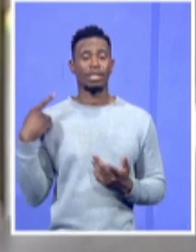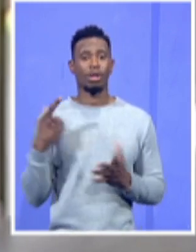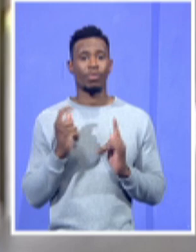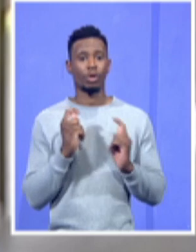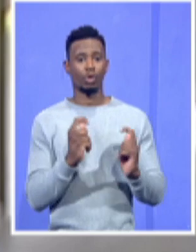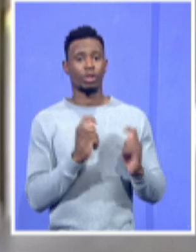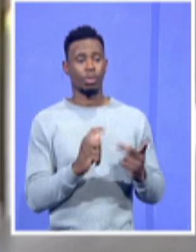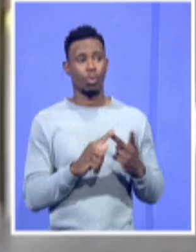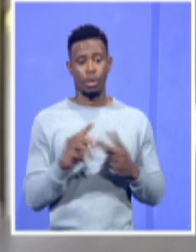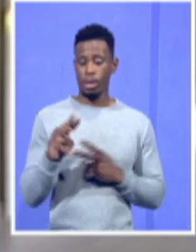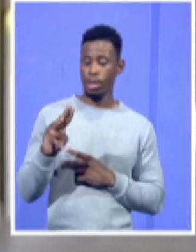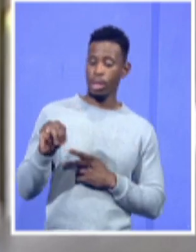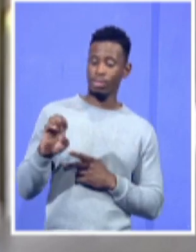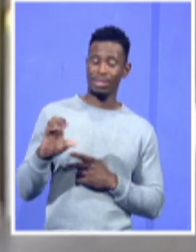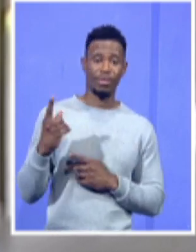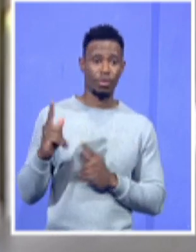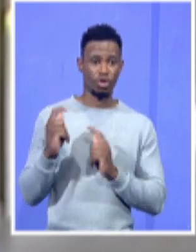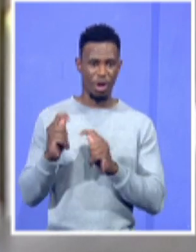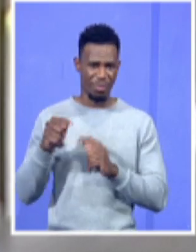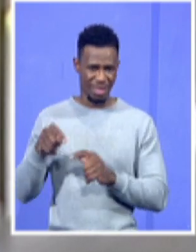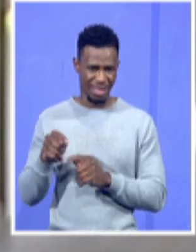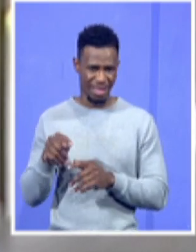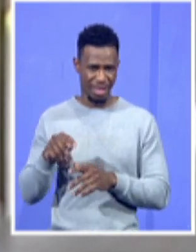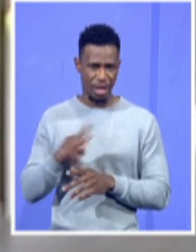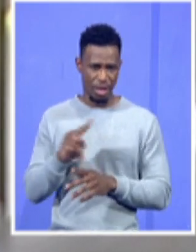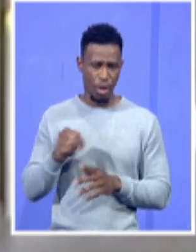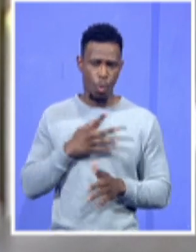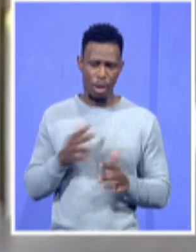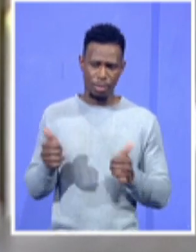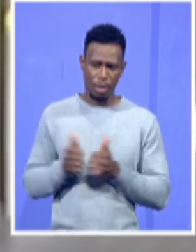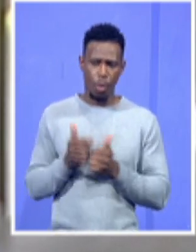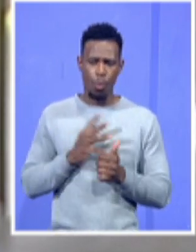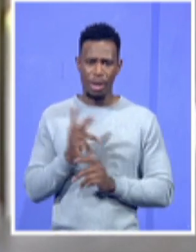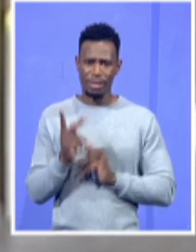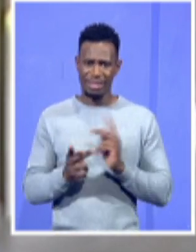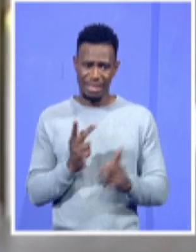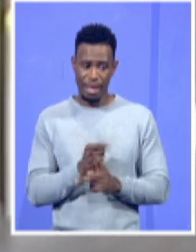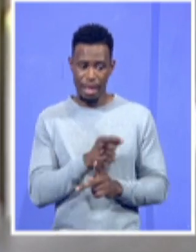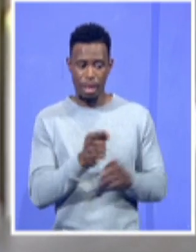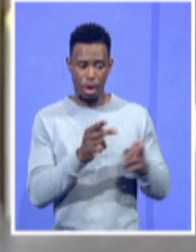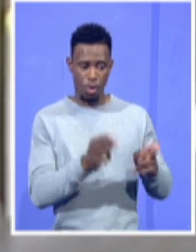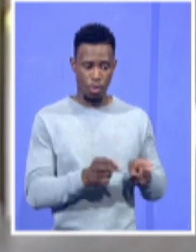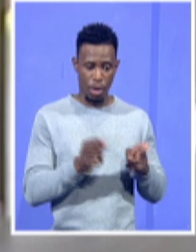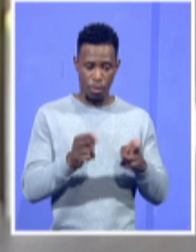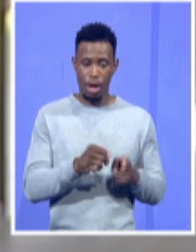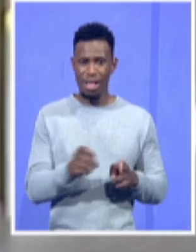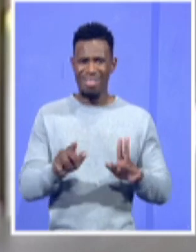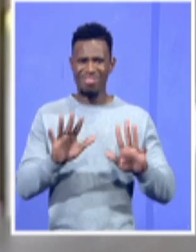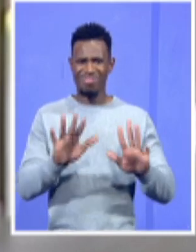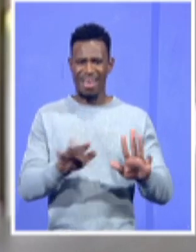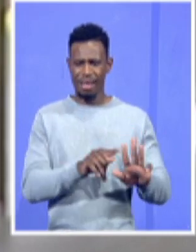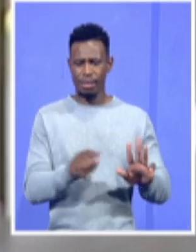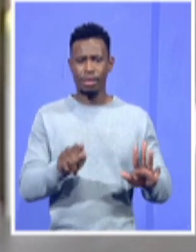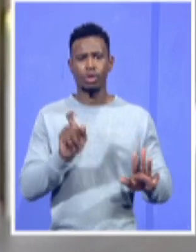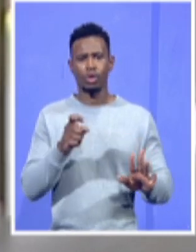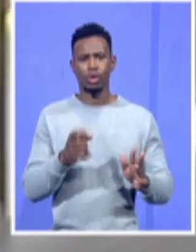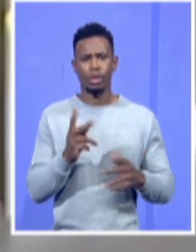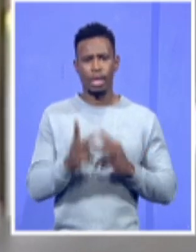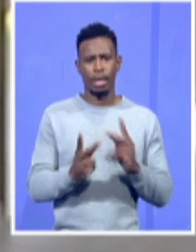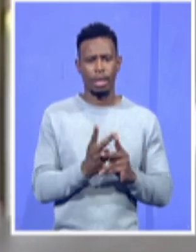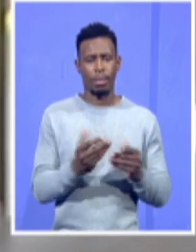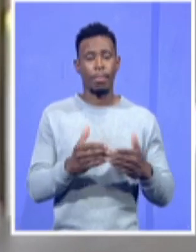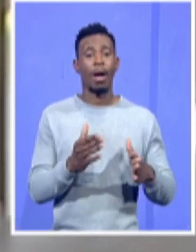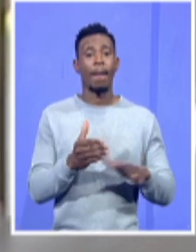of Transport in the province of KwaZulu-Natal, wants to open up all of those 9 corridors of KwaZulu-Natal before the